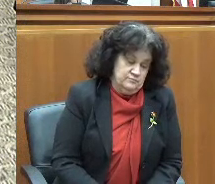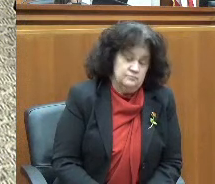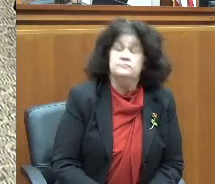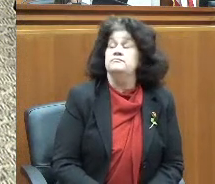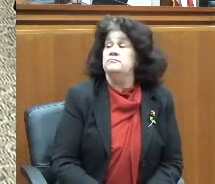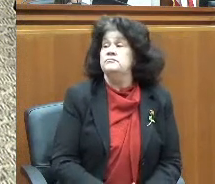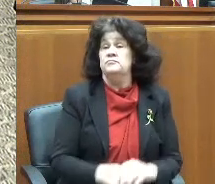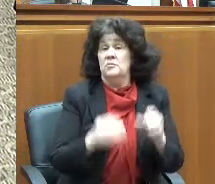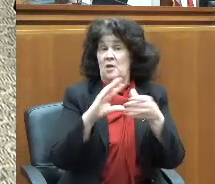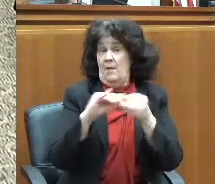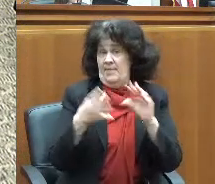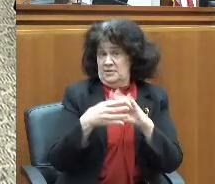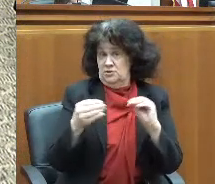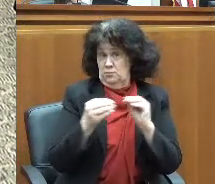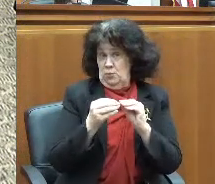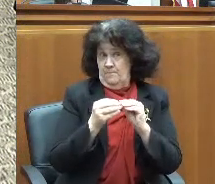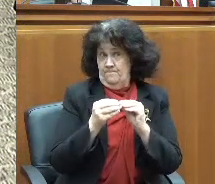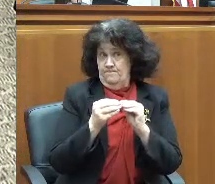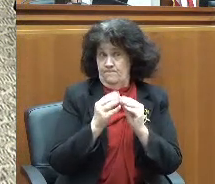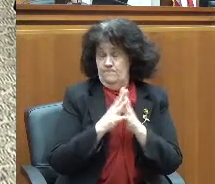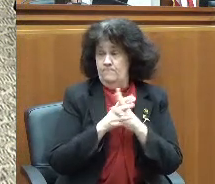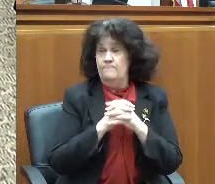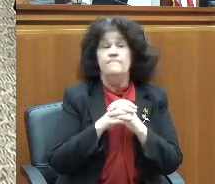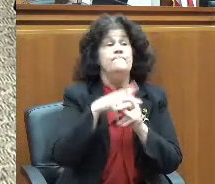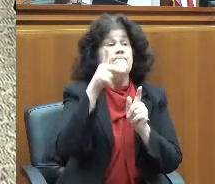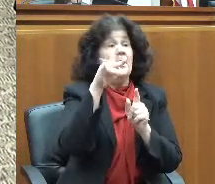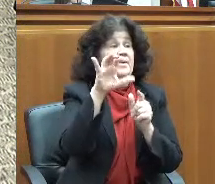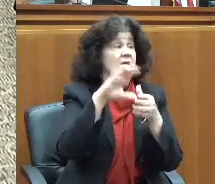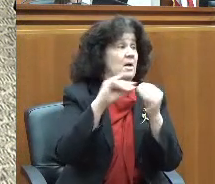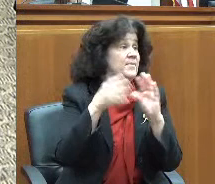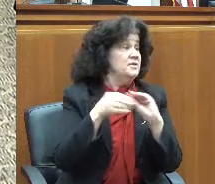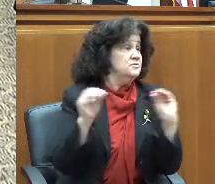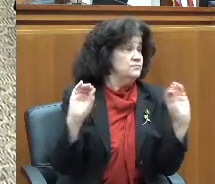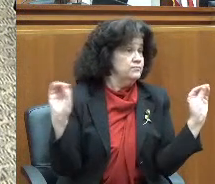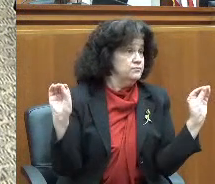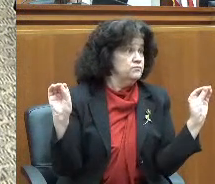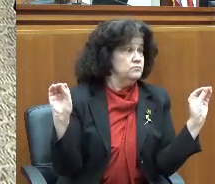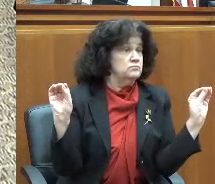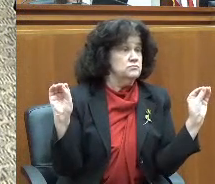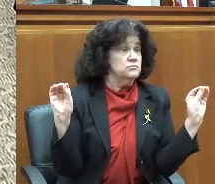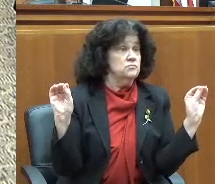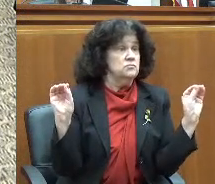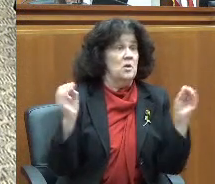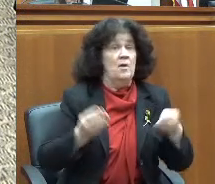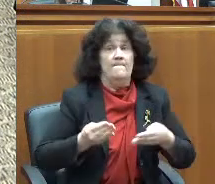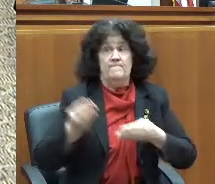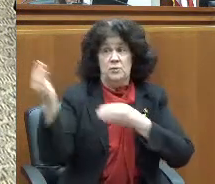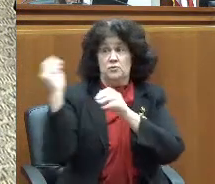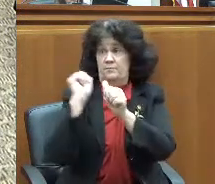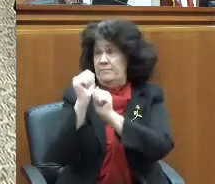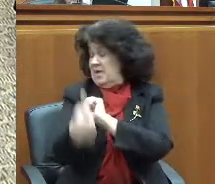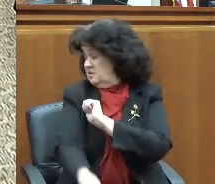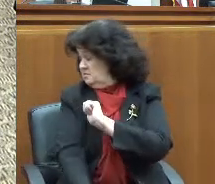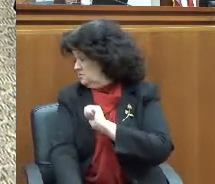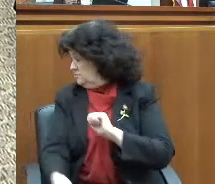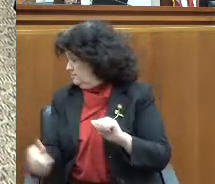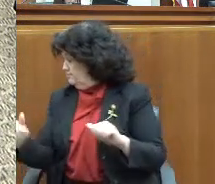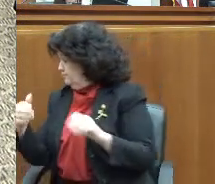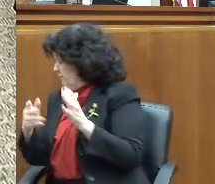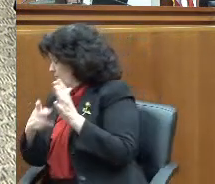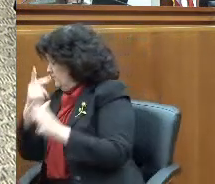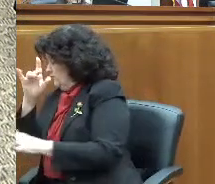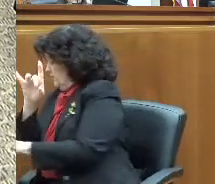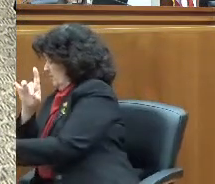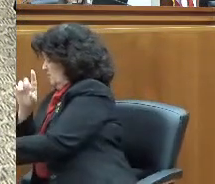Any other comments? Any public comments? No? Okay, motion carries. Next item. Next item is on